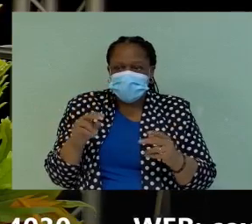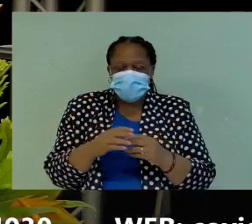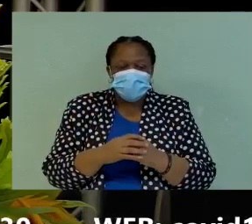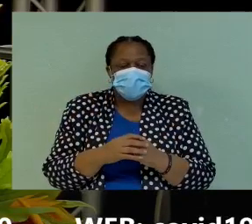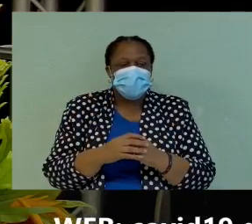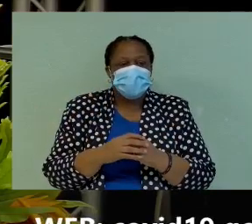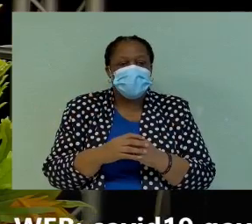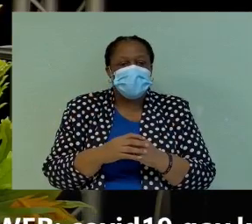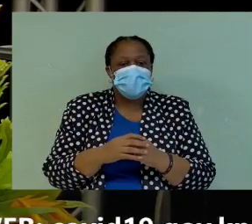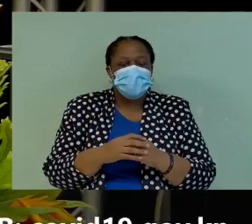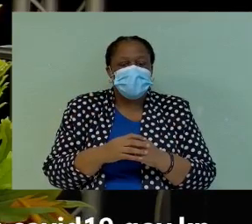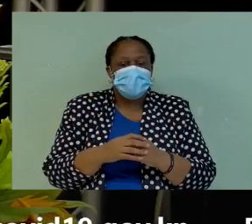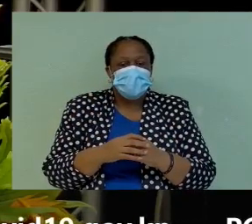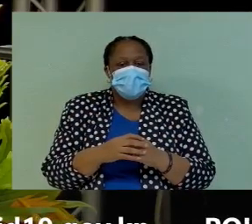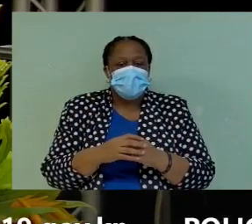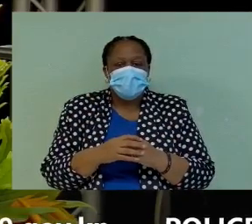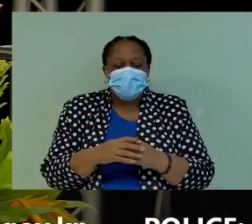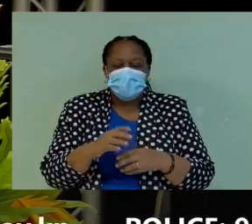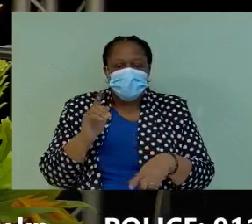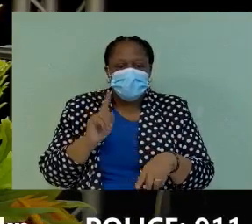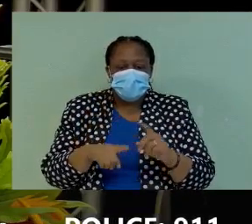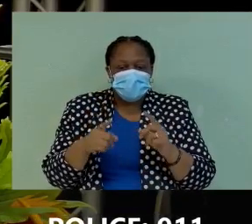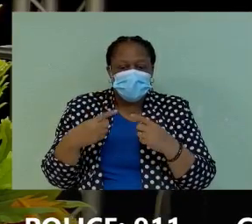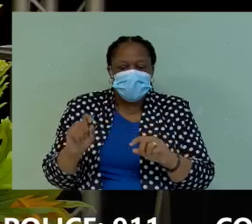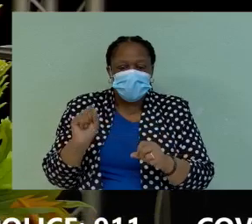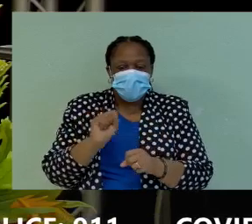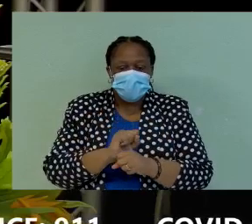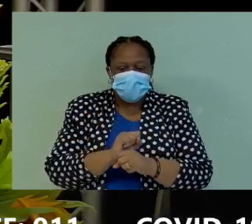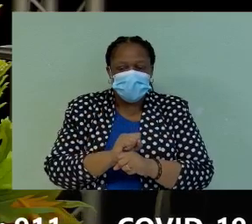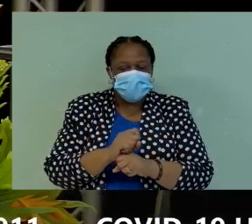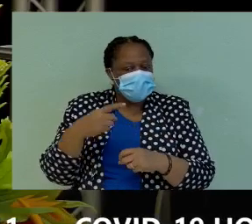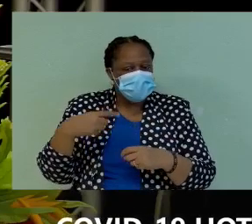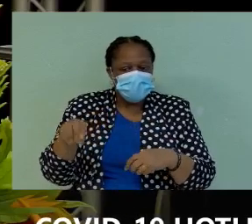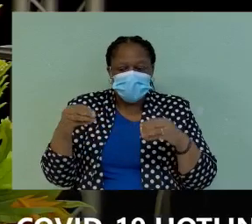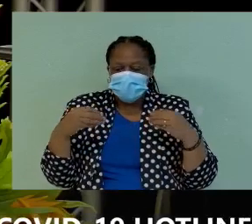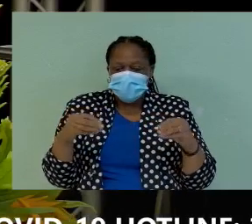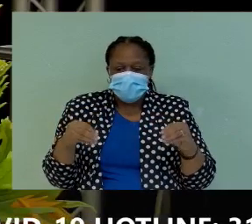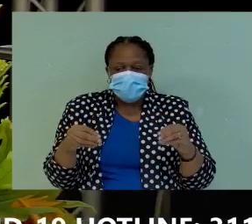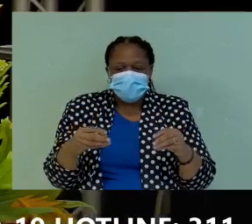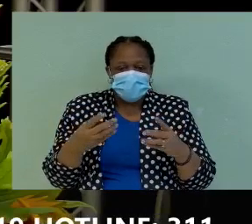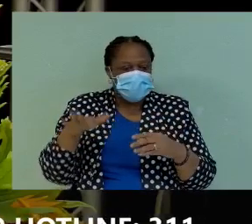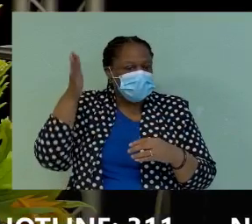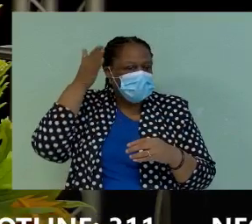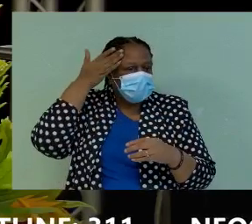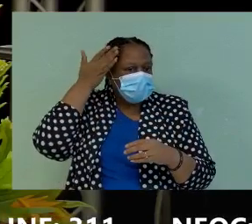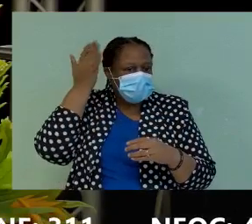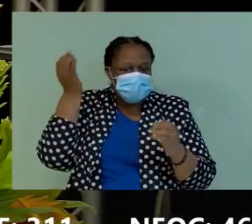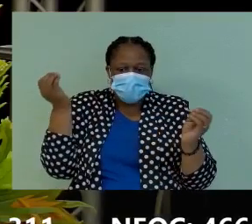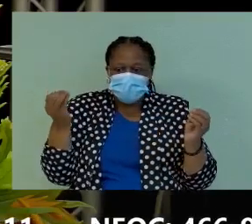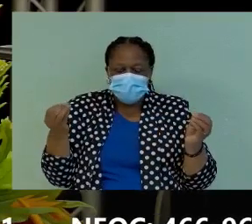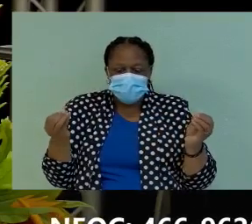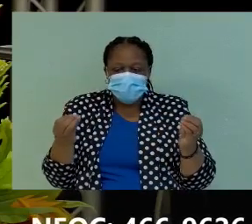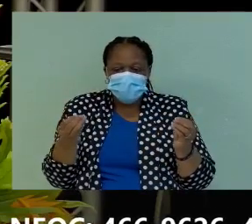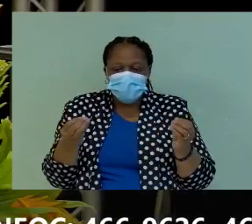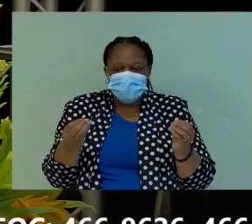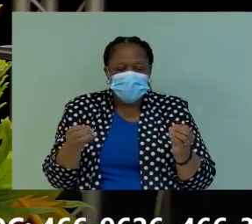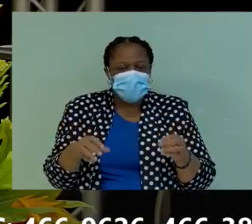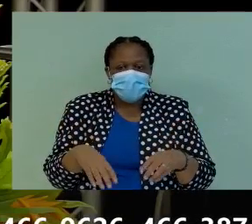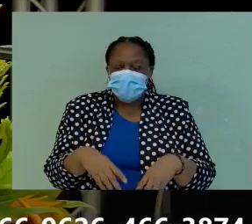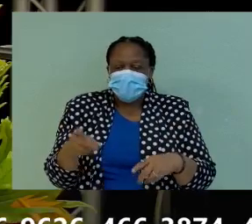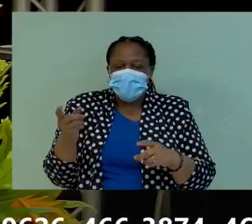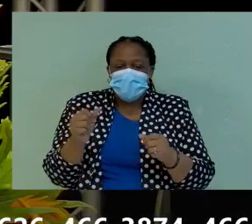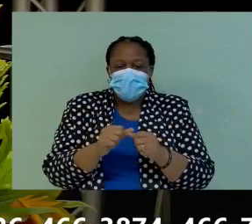them. Not being able to go to work, go to the grocery store, or the hairdresser to have my hair done made my days very